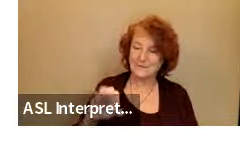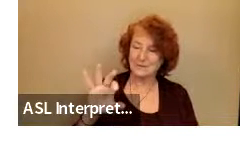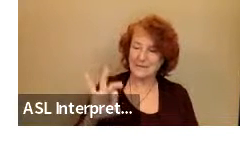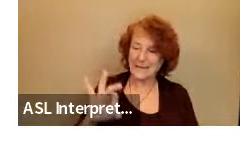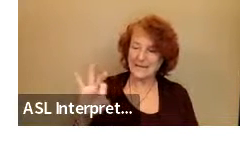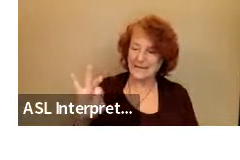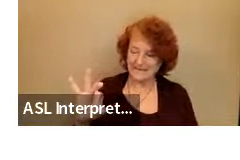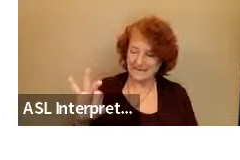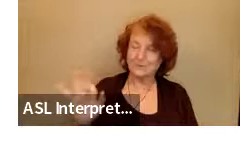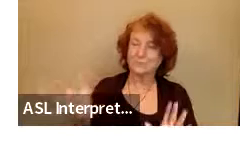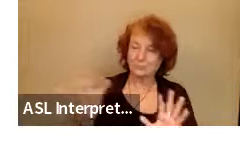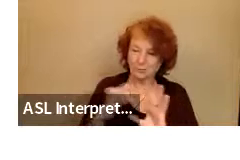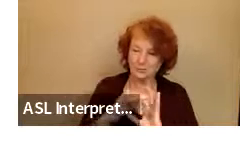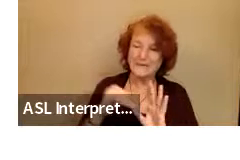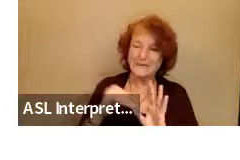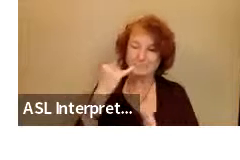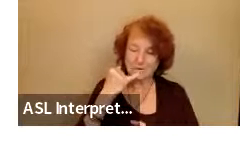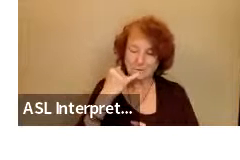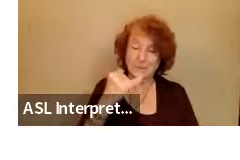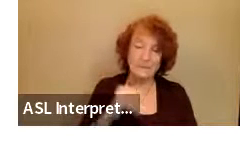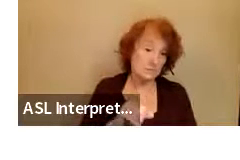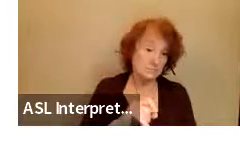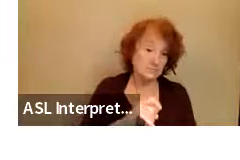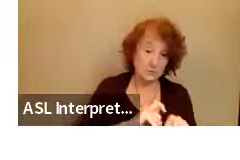888-788-0099. For toll numbers,